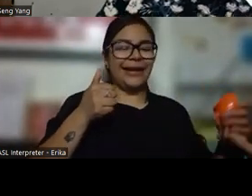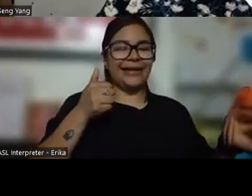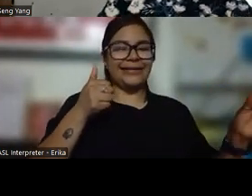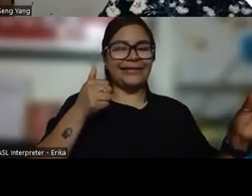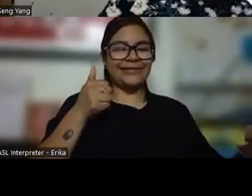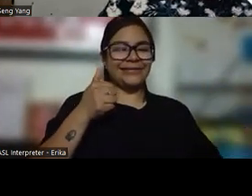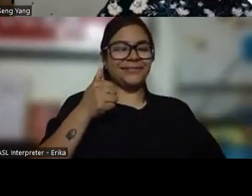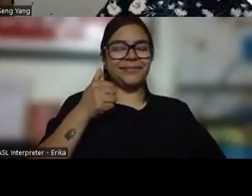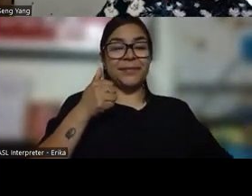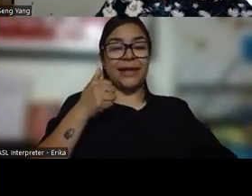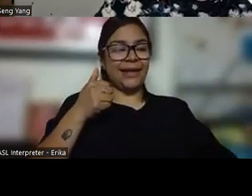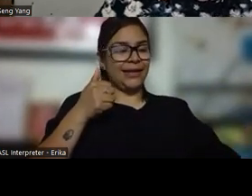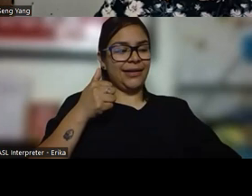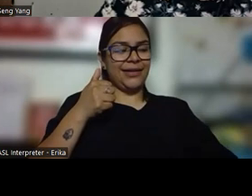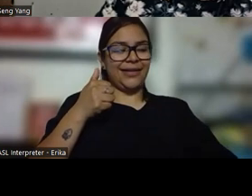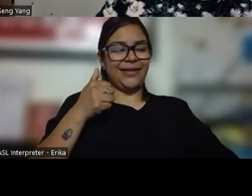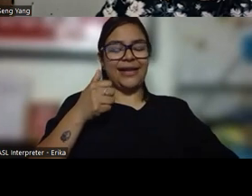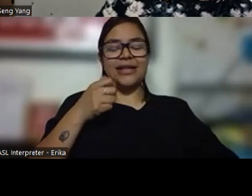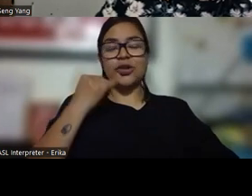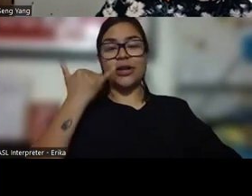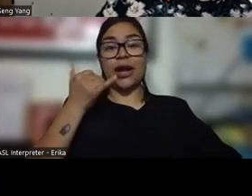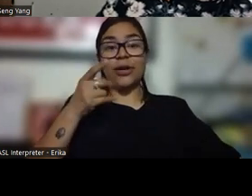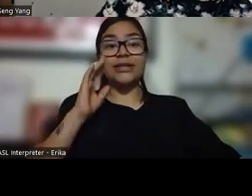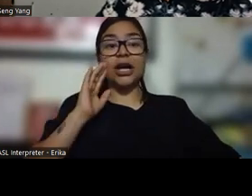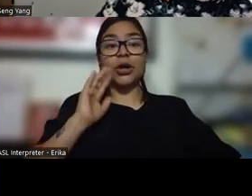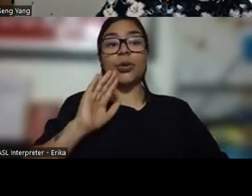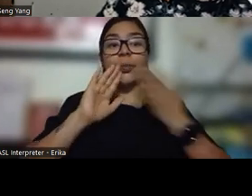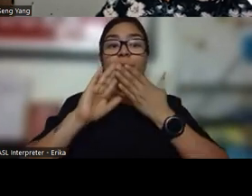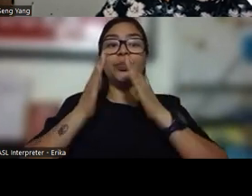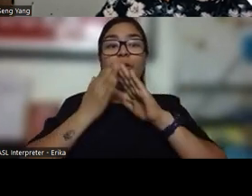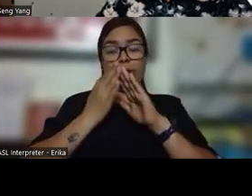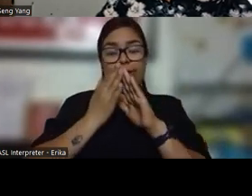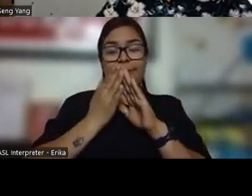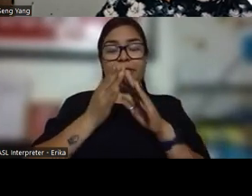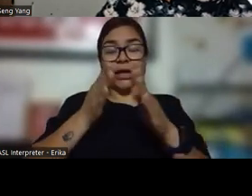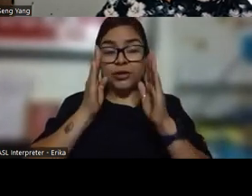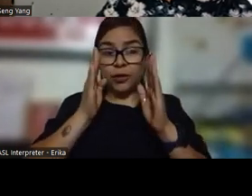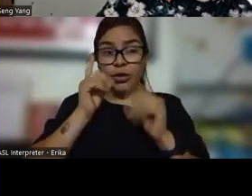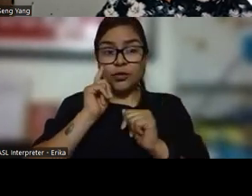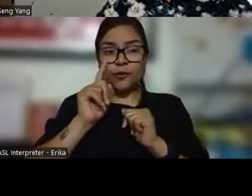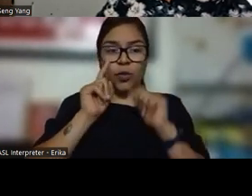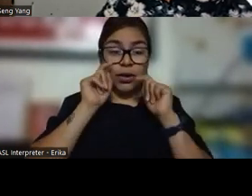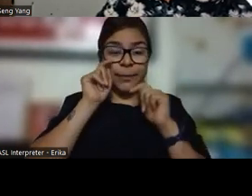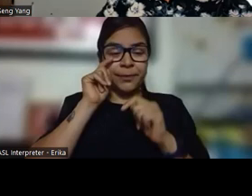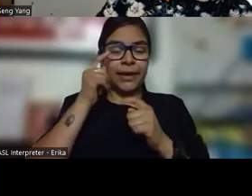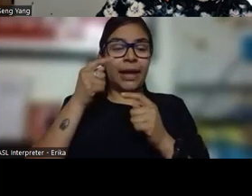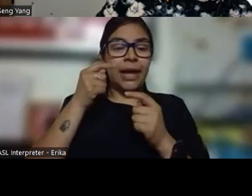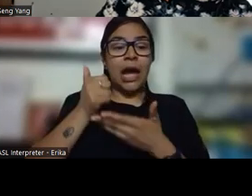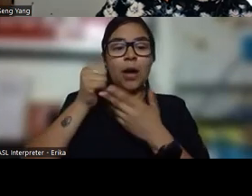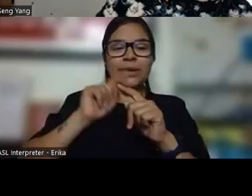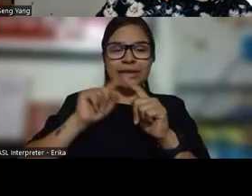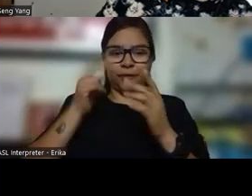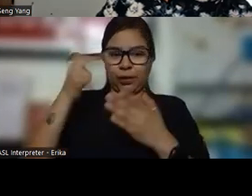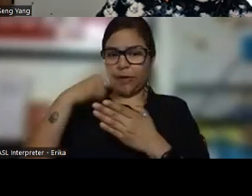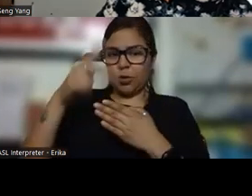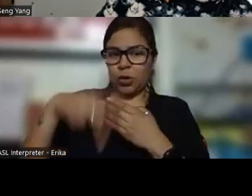Overview of the Zhongxia program. Zhongxia is a community-based prevention and early intervention program. Is